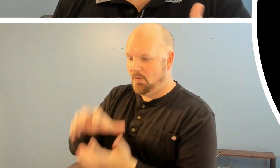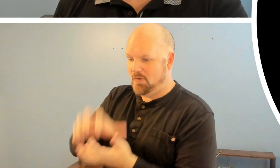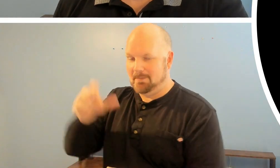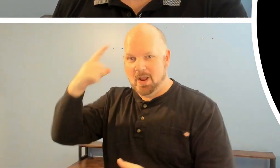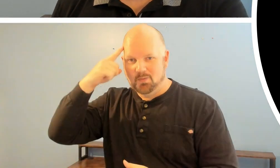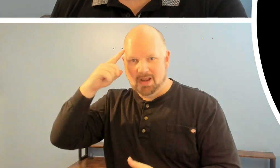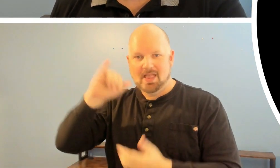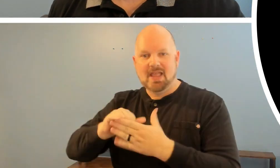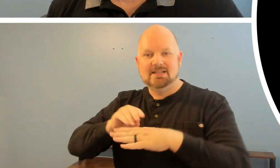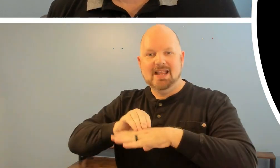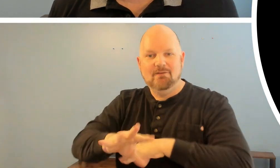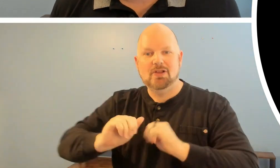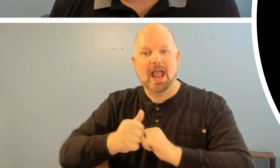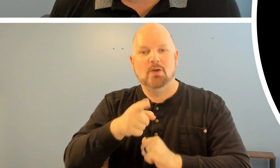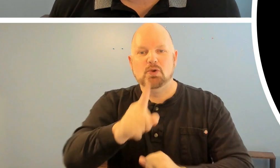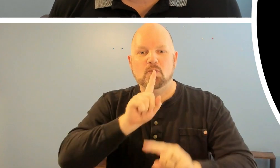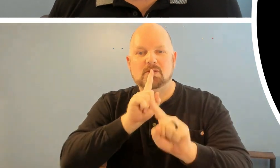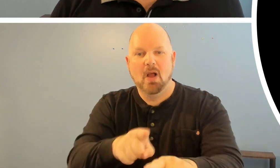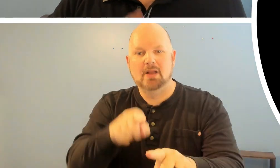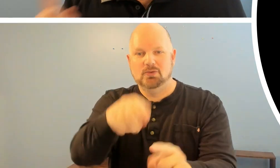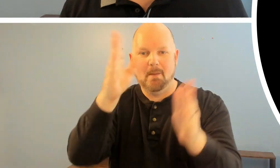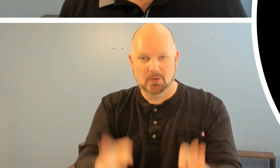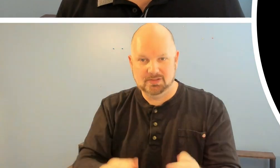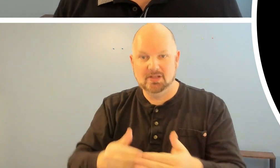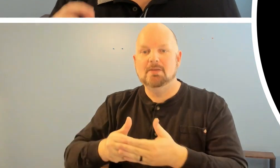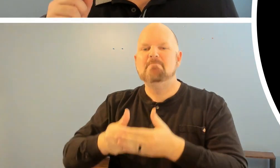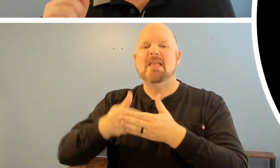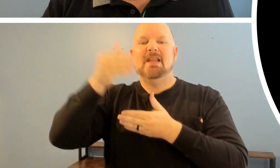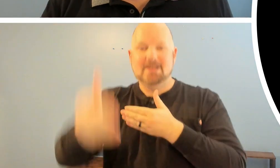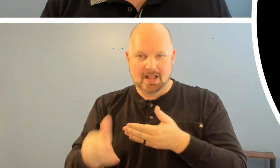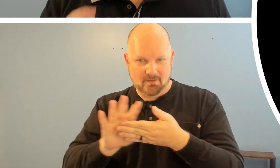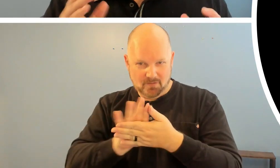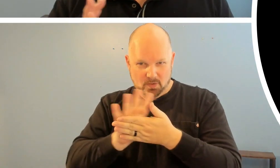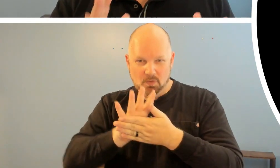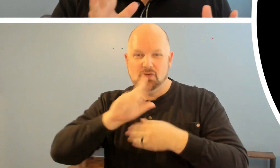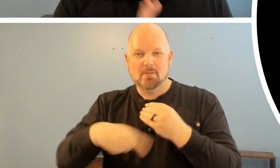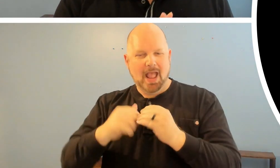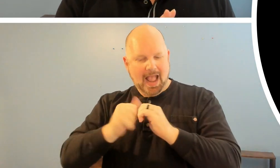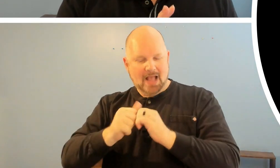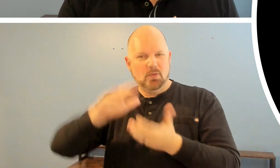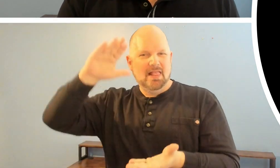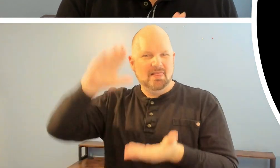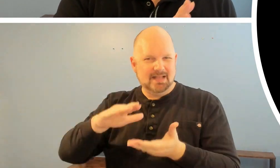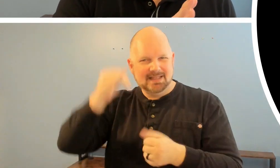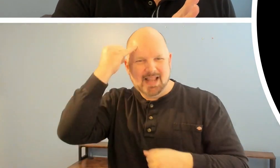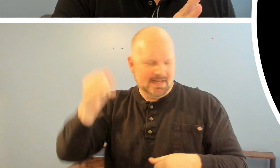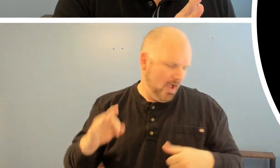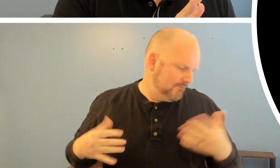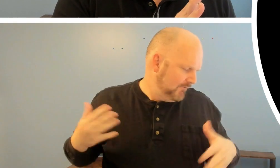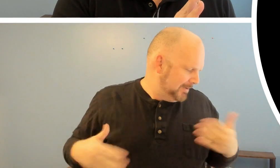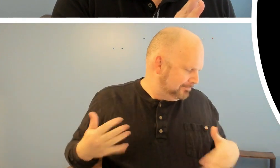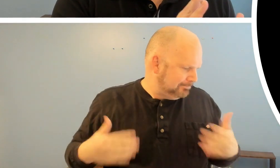influencing how we are going to respond to someone. In the next video, we're going to talk specifically how do we lessen the idea of